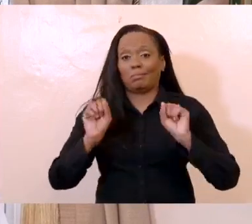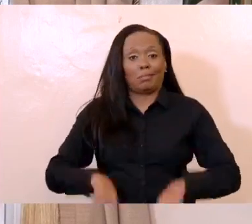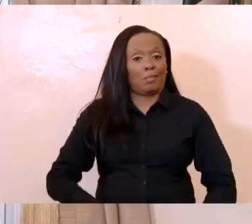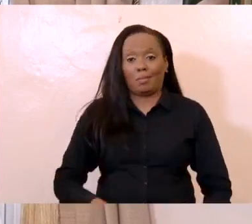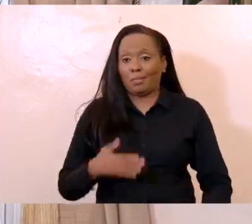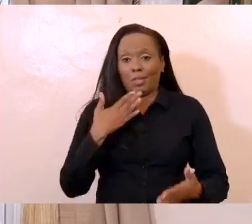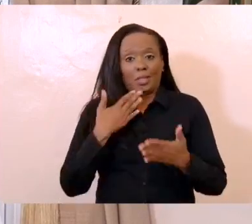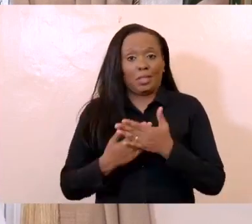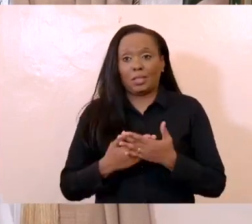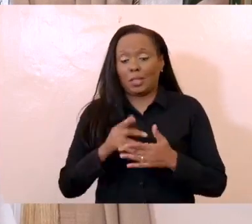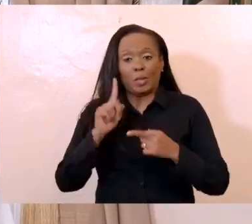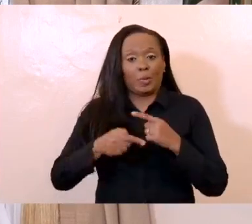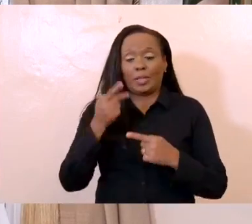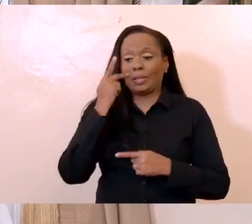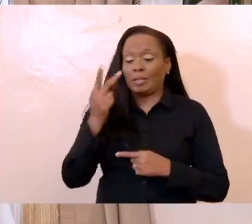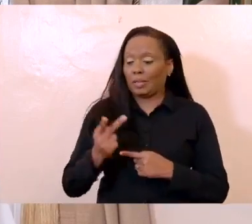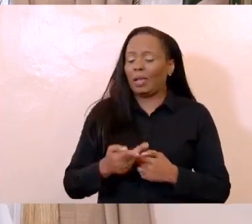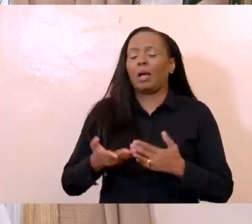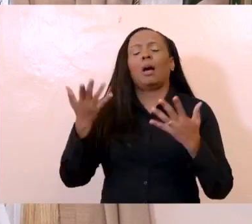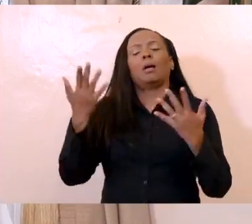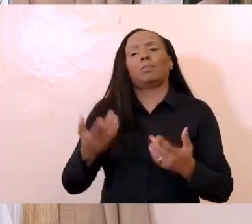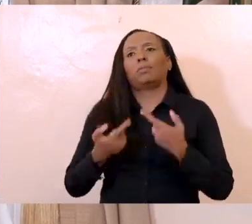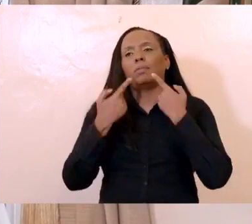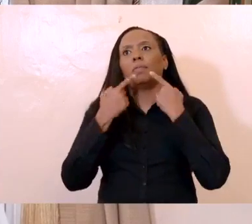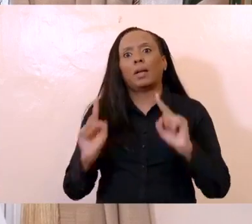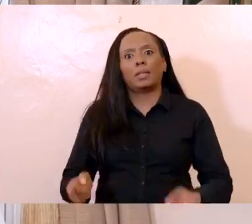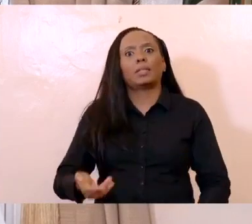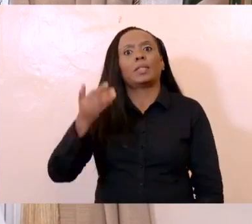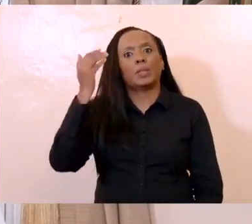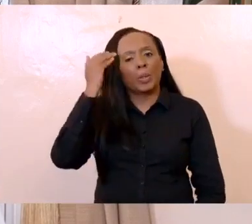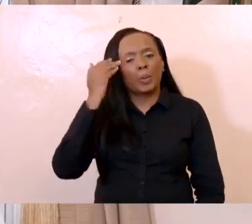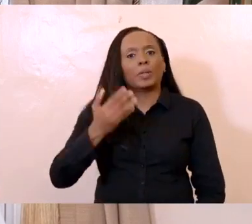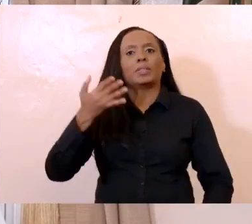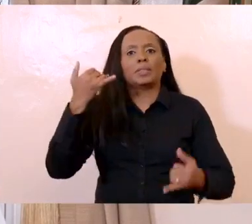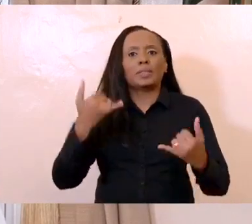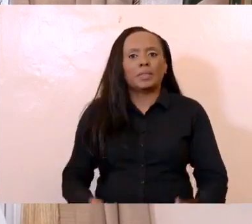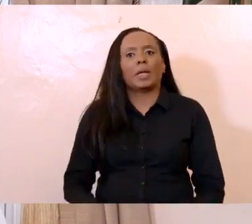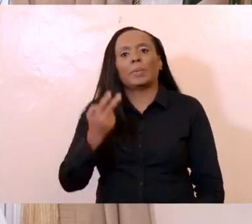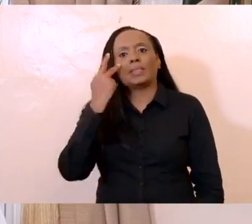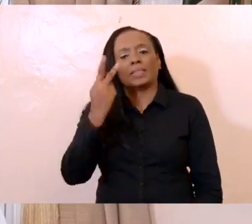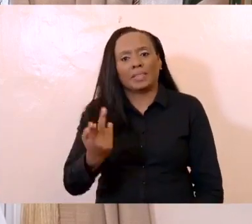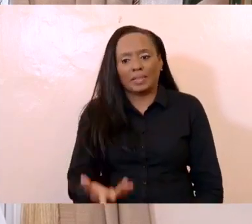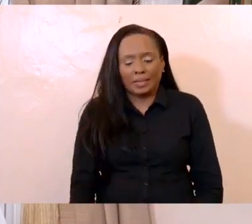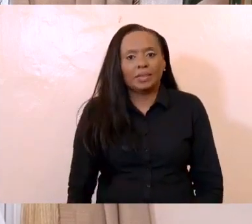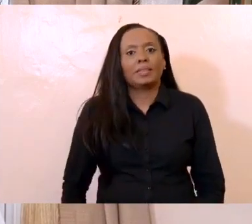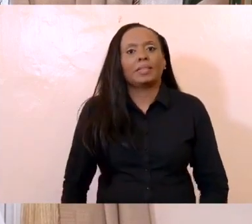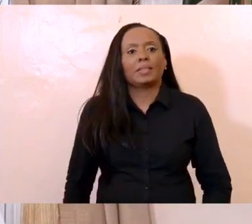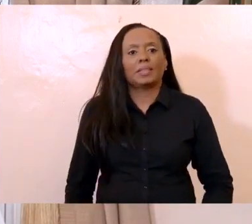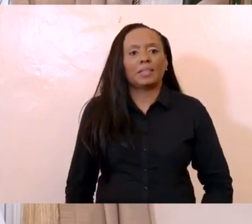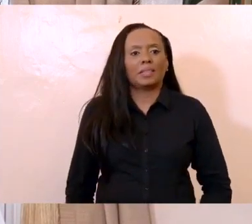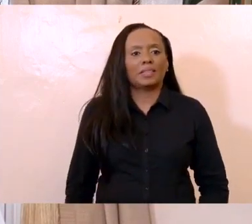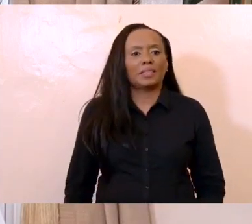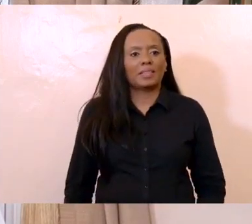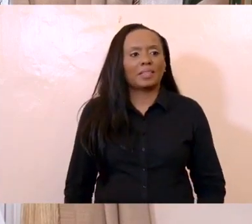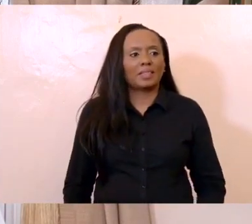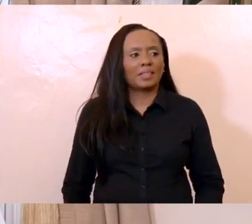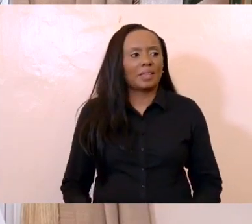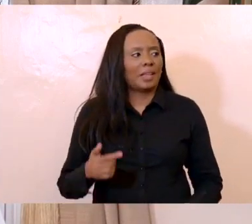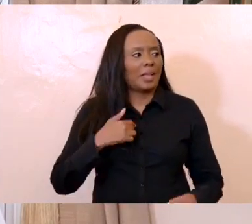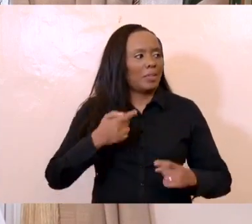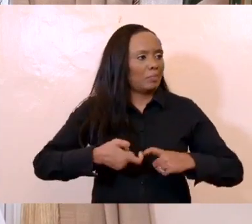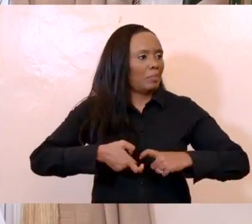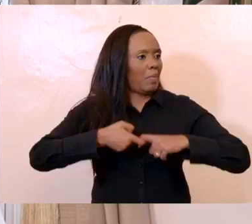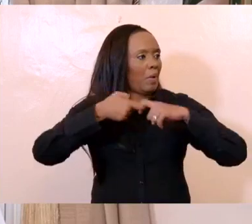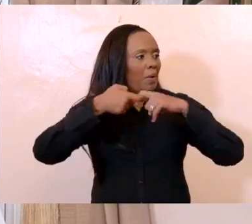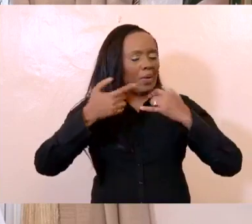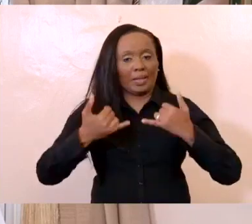the numbers and everything seems to fit together and you can link clusters and so on. I think I will pause and